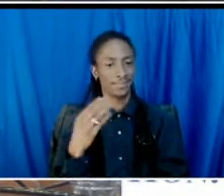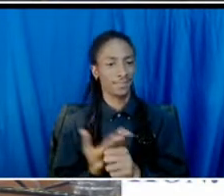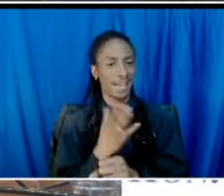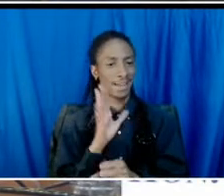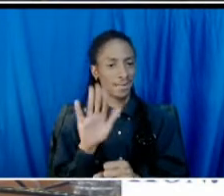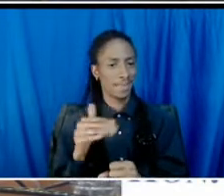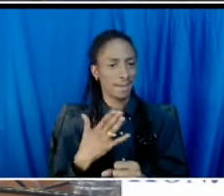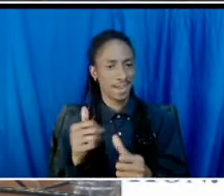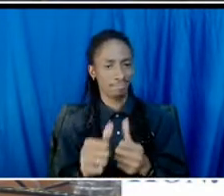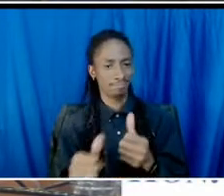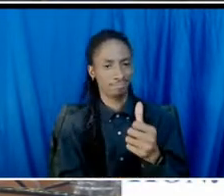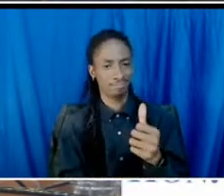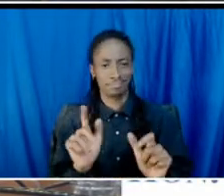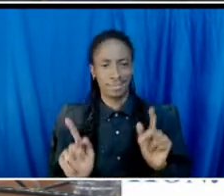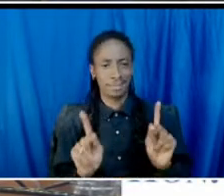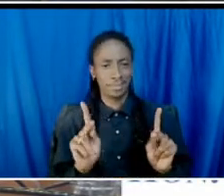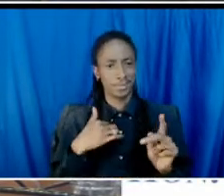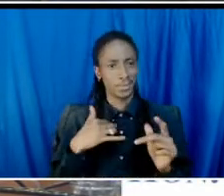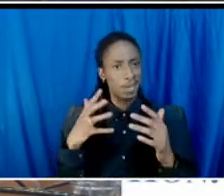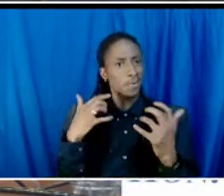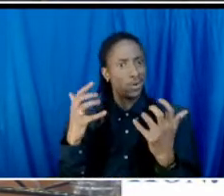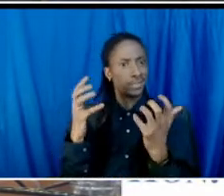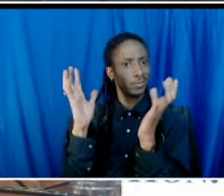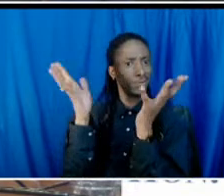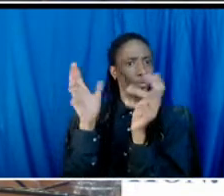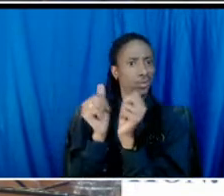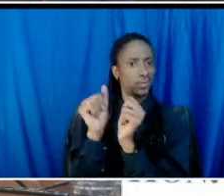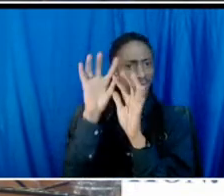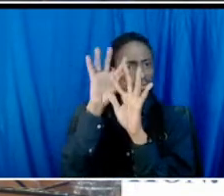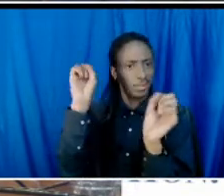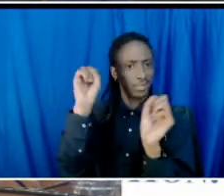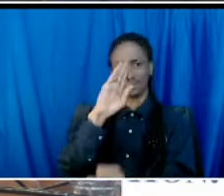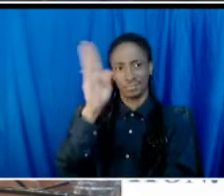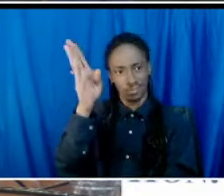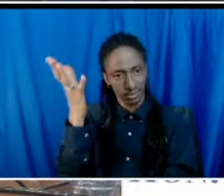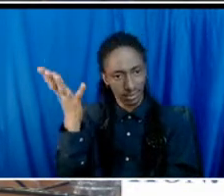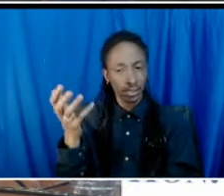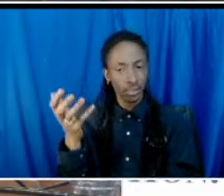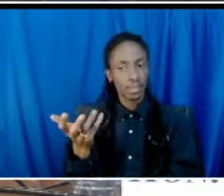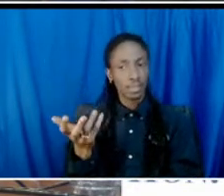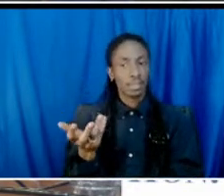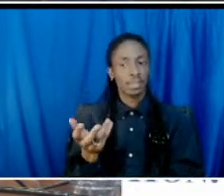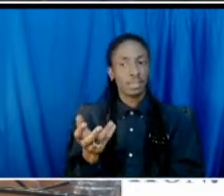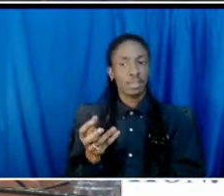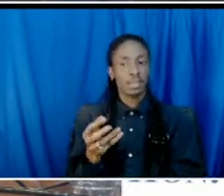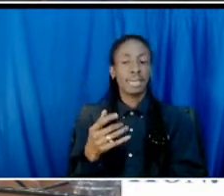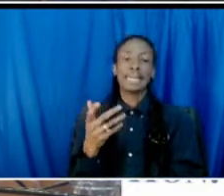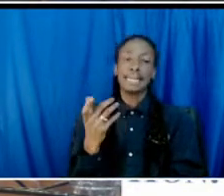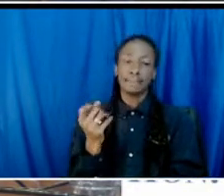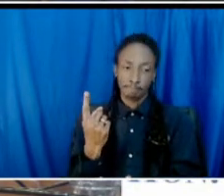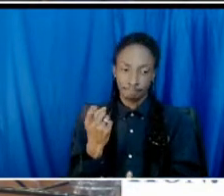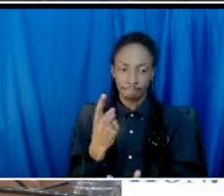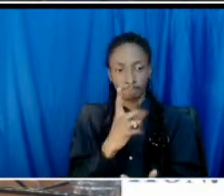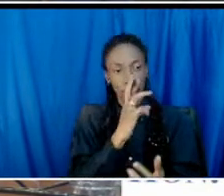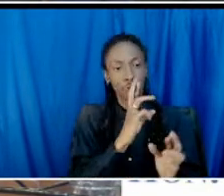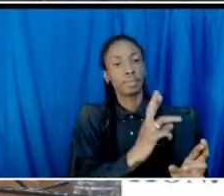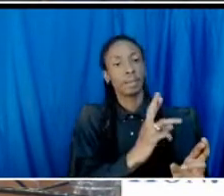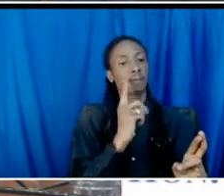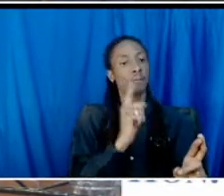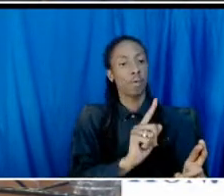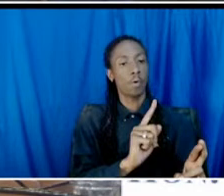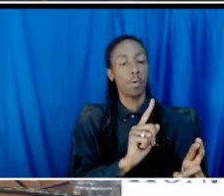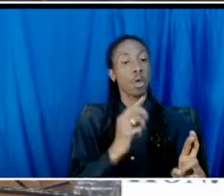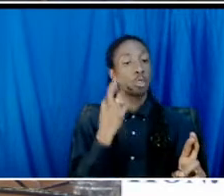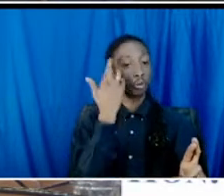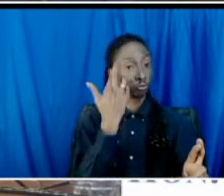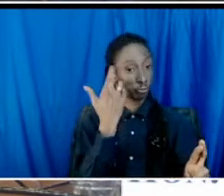so I wanted to talk to the president directly. With regard to the reason for